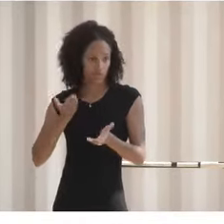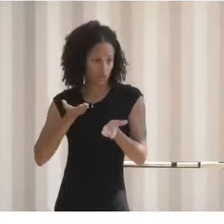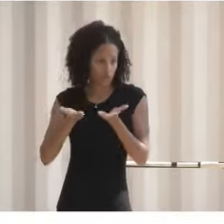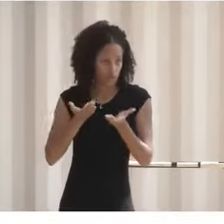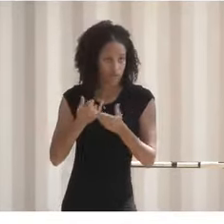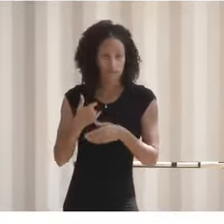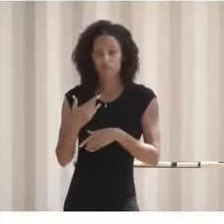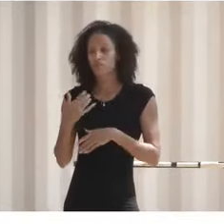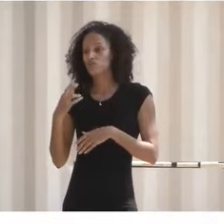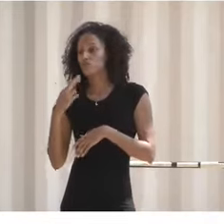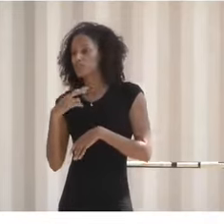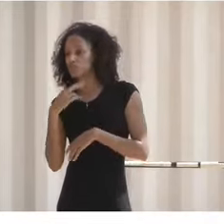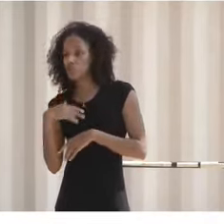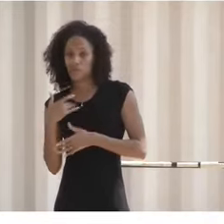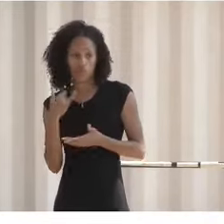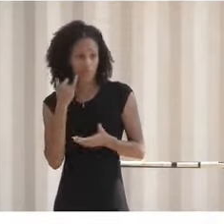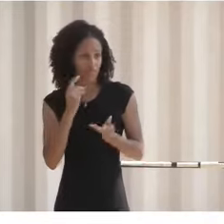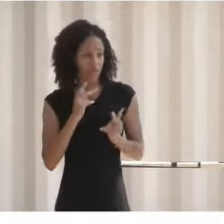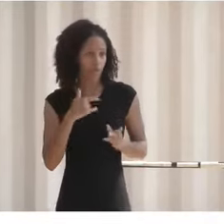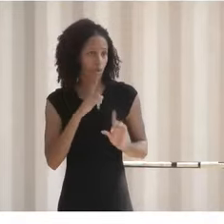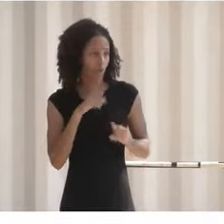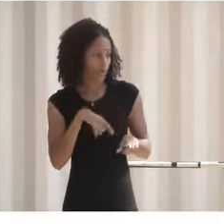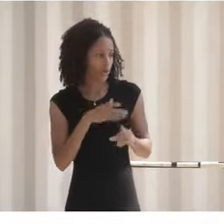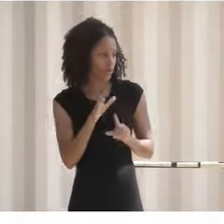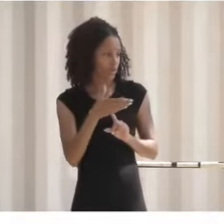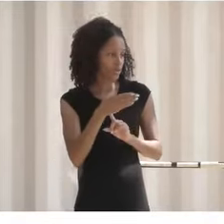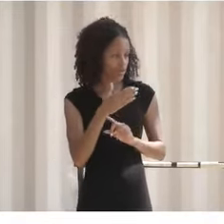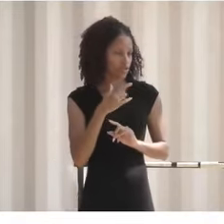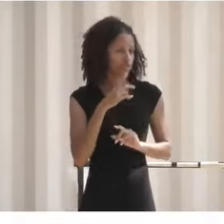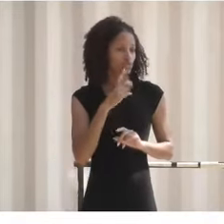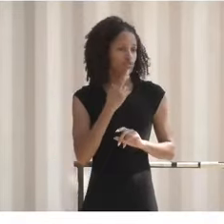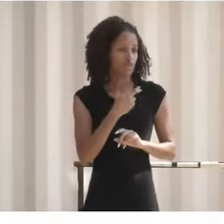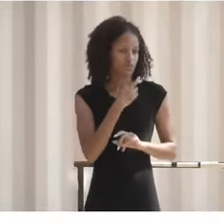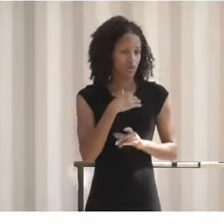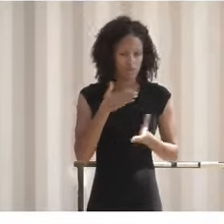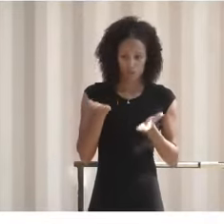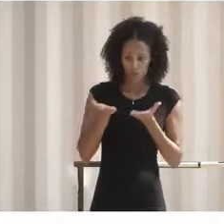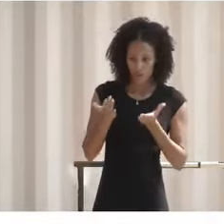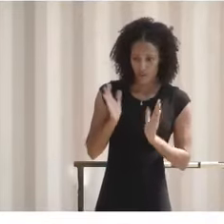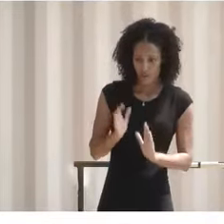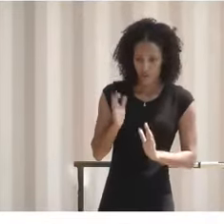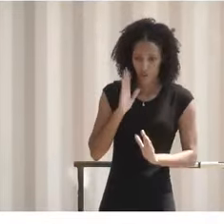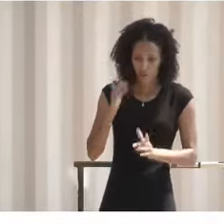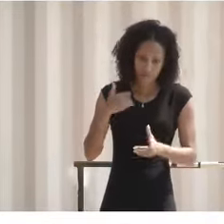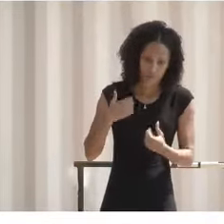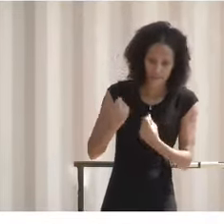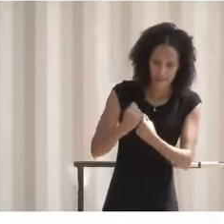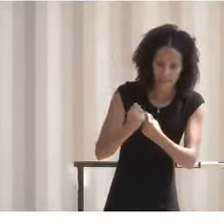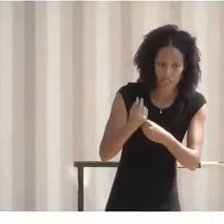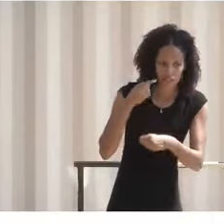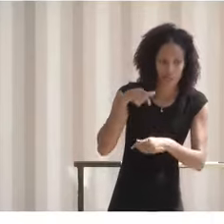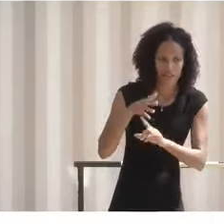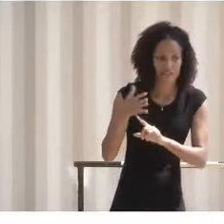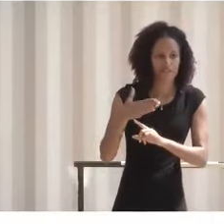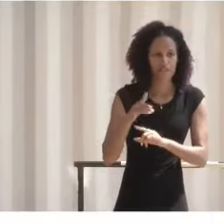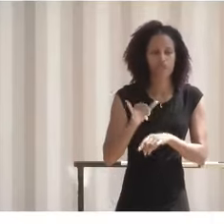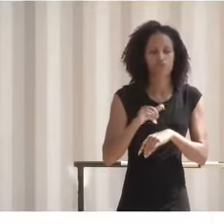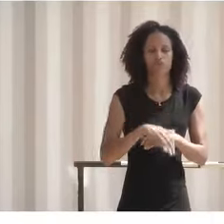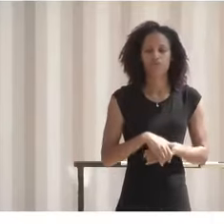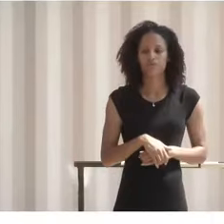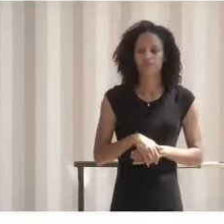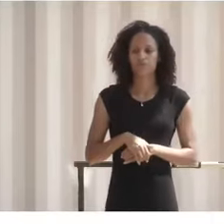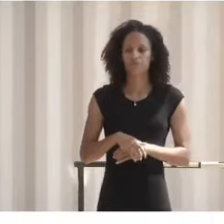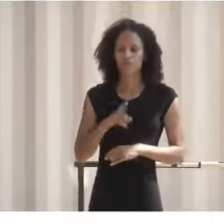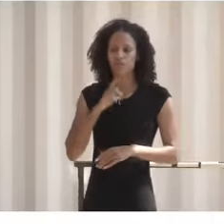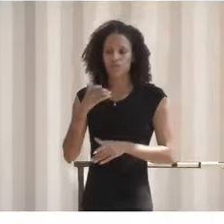so that when people order lionfish in the restaurant, those servers become vocal advocates as well. As far as, you know,